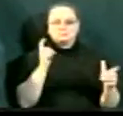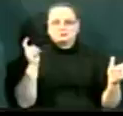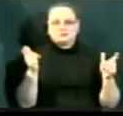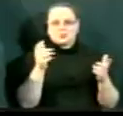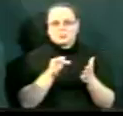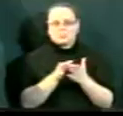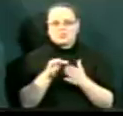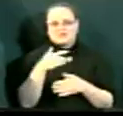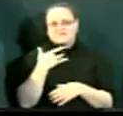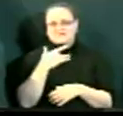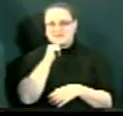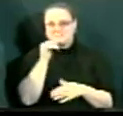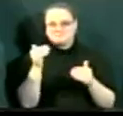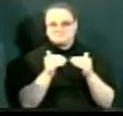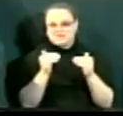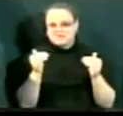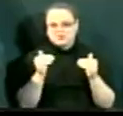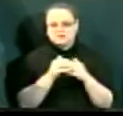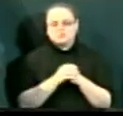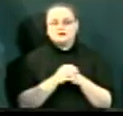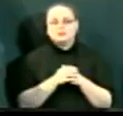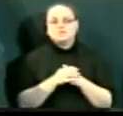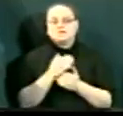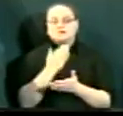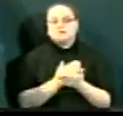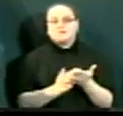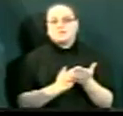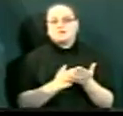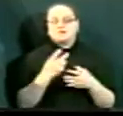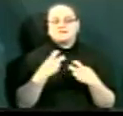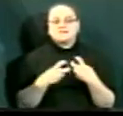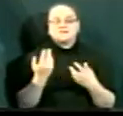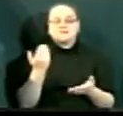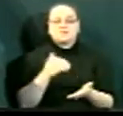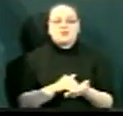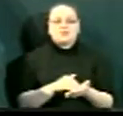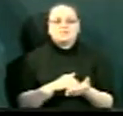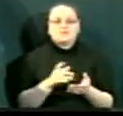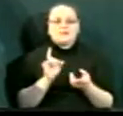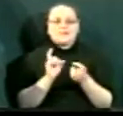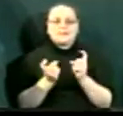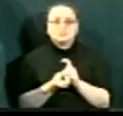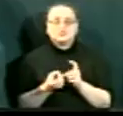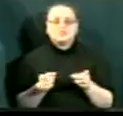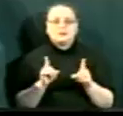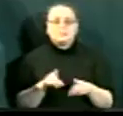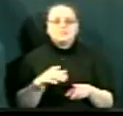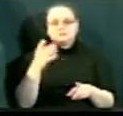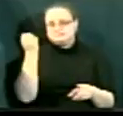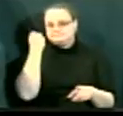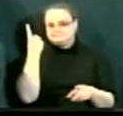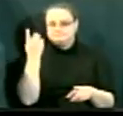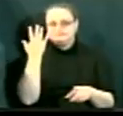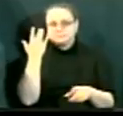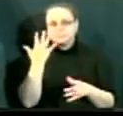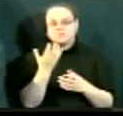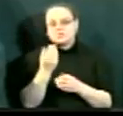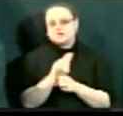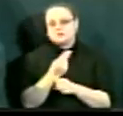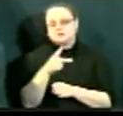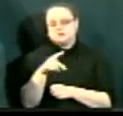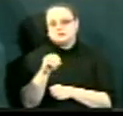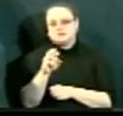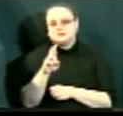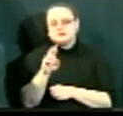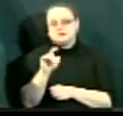kind of felt that was unfair. Part of this issue, again, the changes have happened, so totally understand why we would want to use portfolio now, but that was